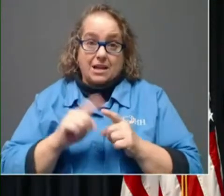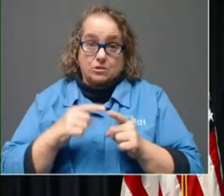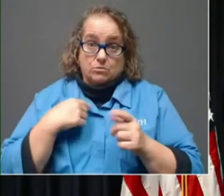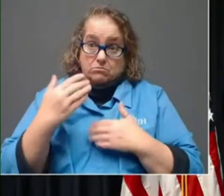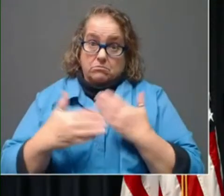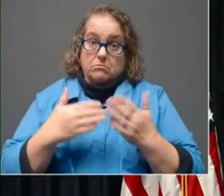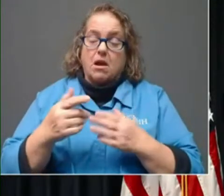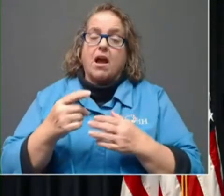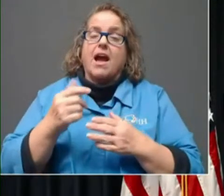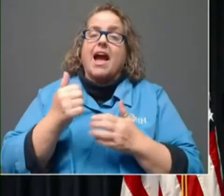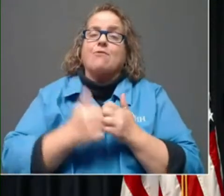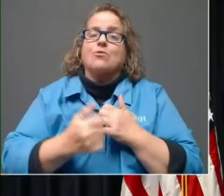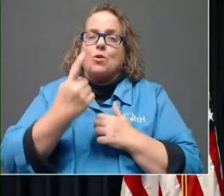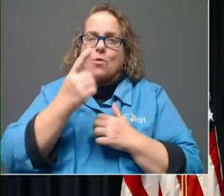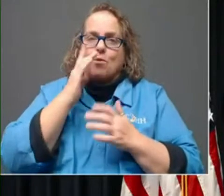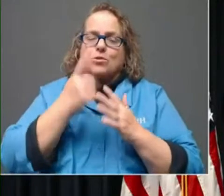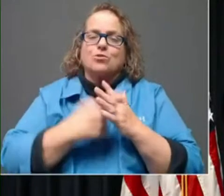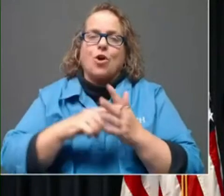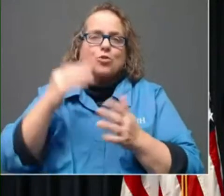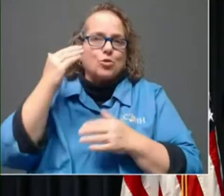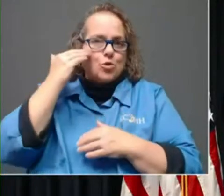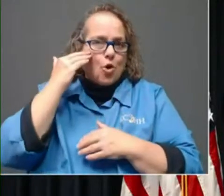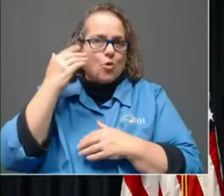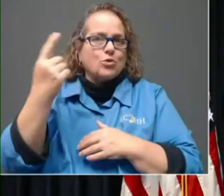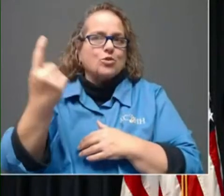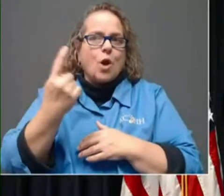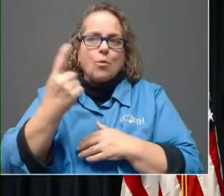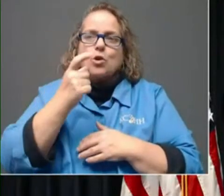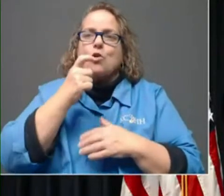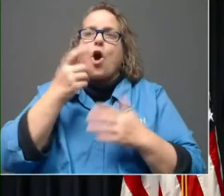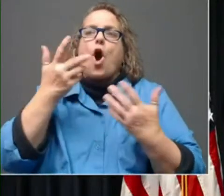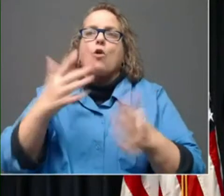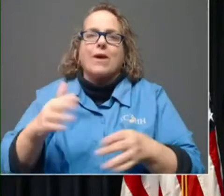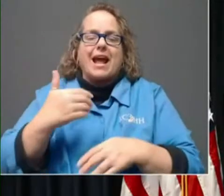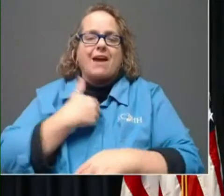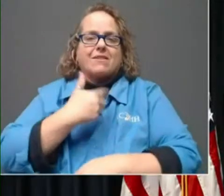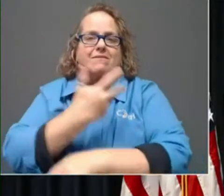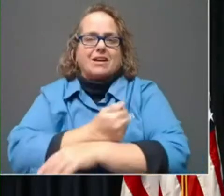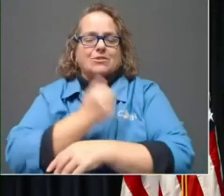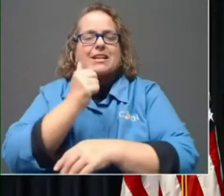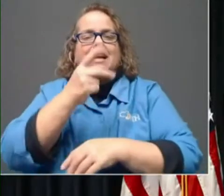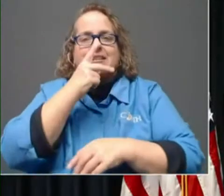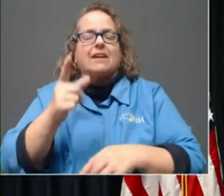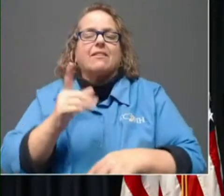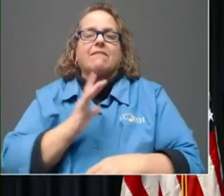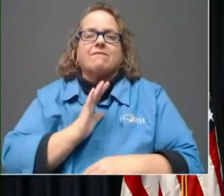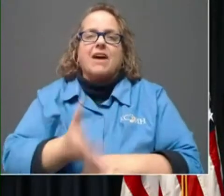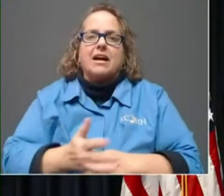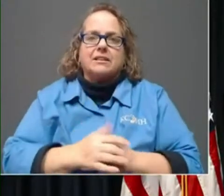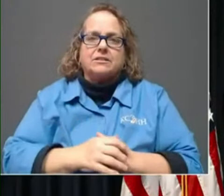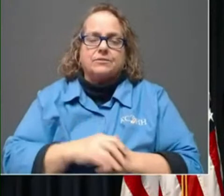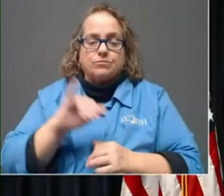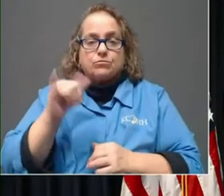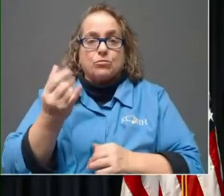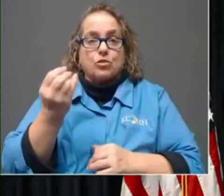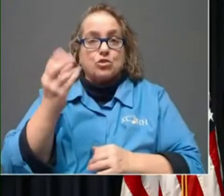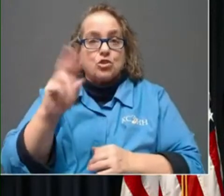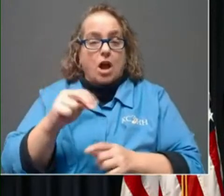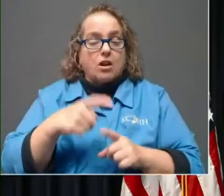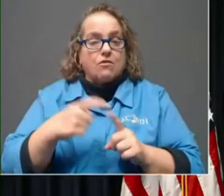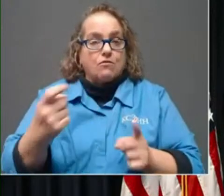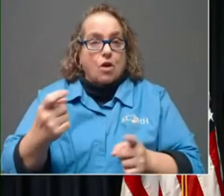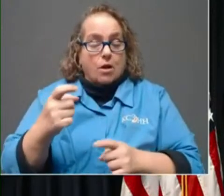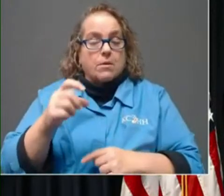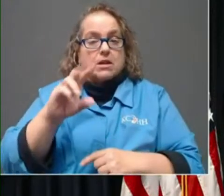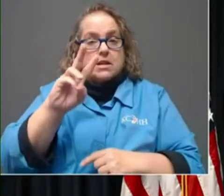had the vaccine and can watch and can see that they are just fine. John Charlton from WHAS.